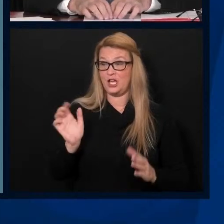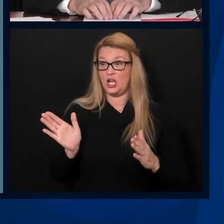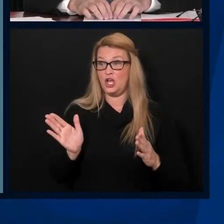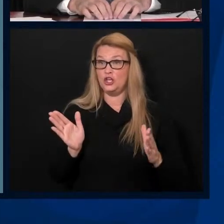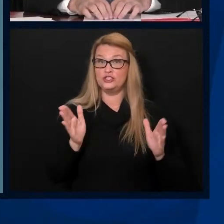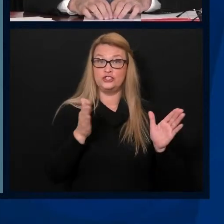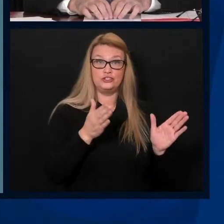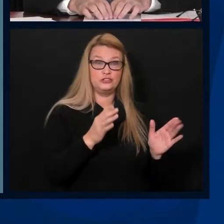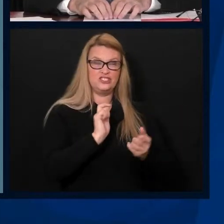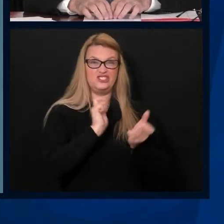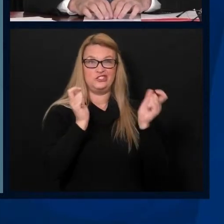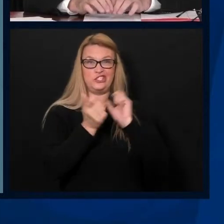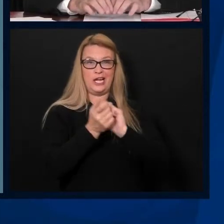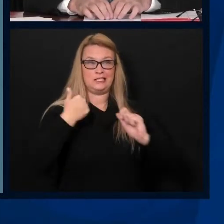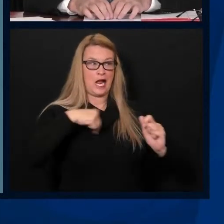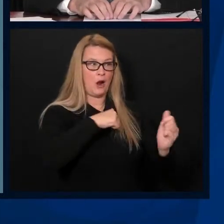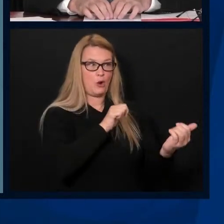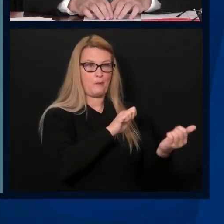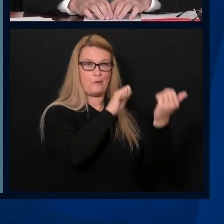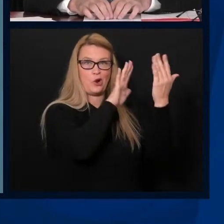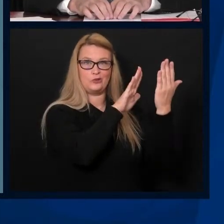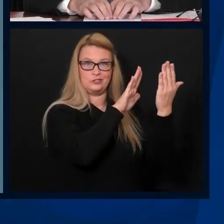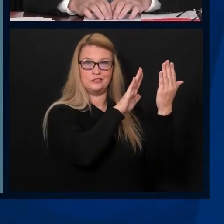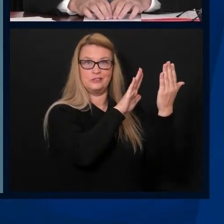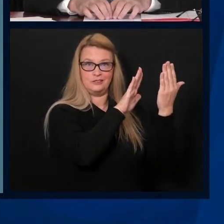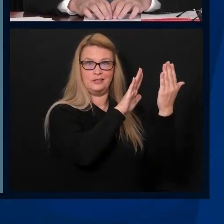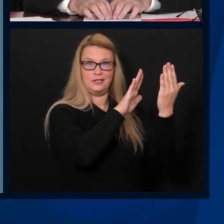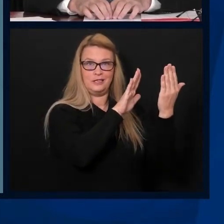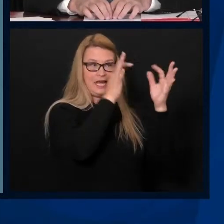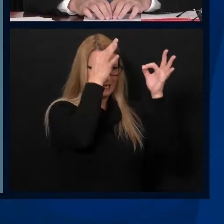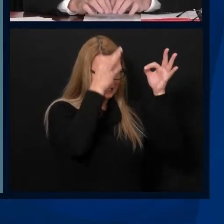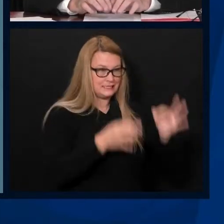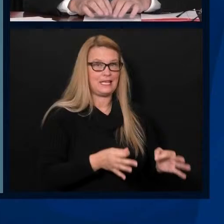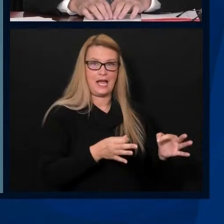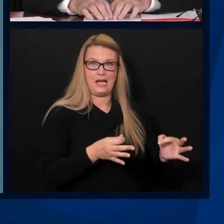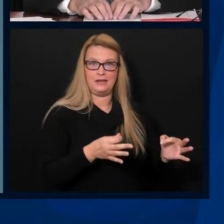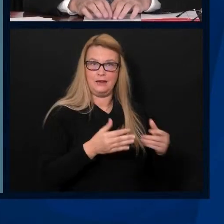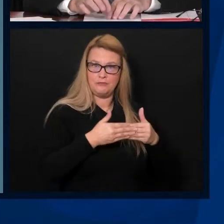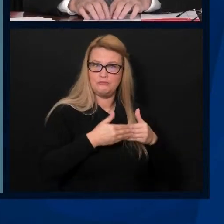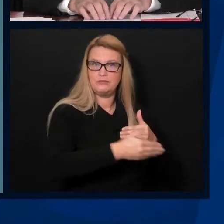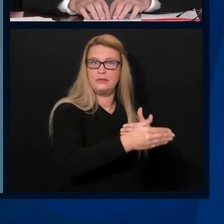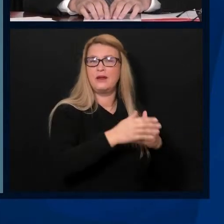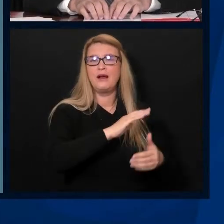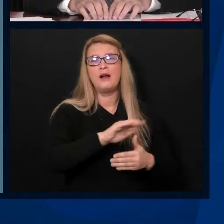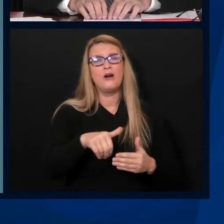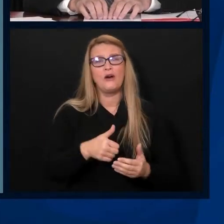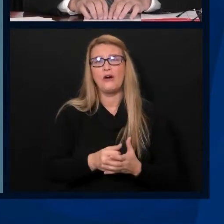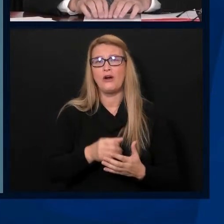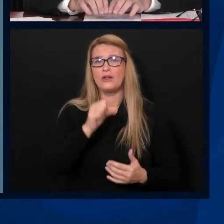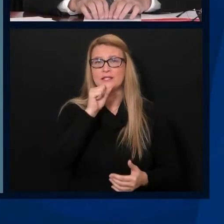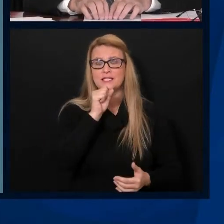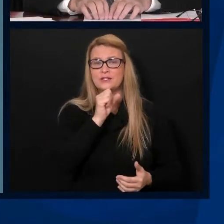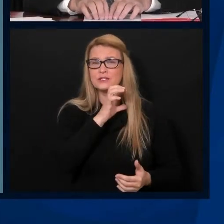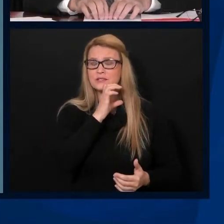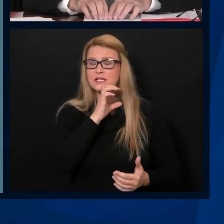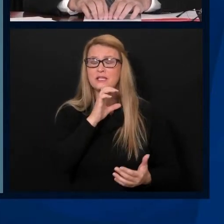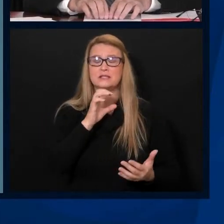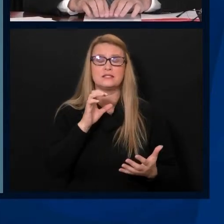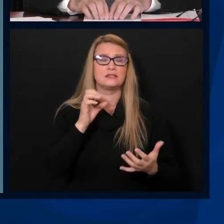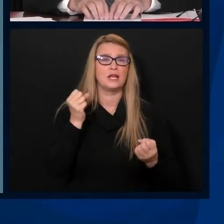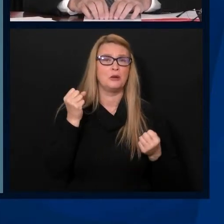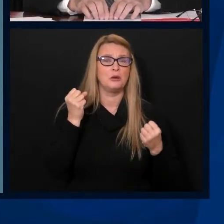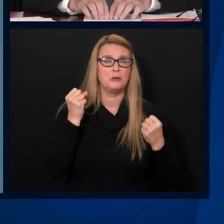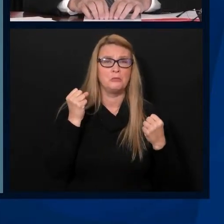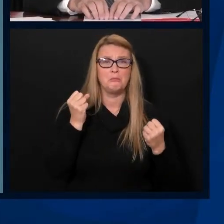gone this way, I mean, really and truly, at the end of the day, all of our seniors and everything, many had